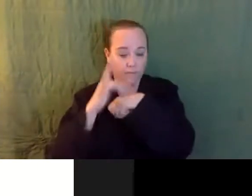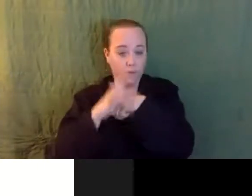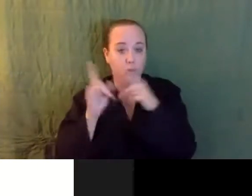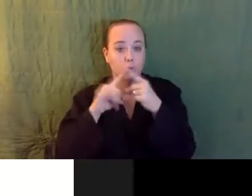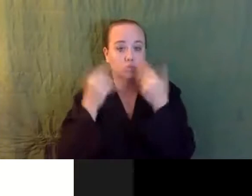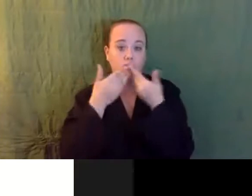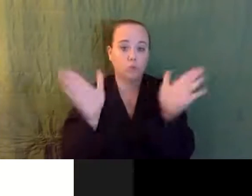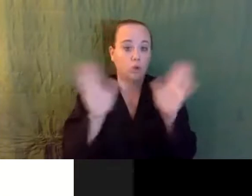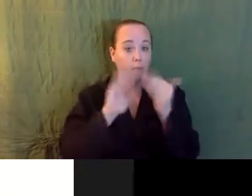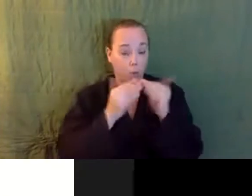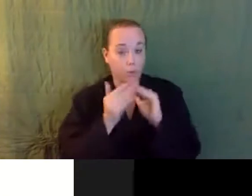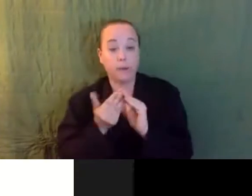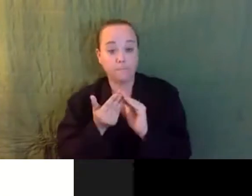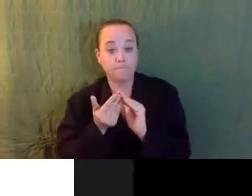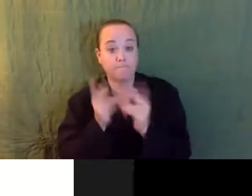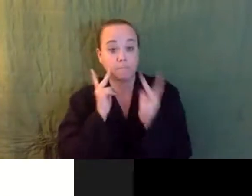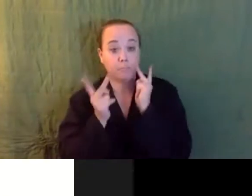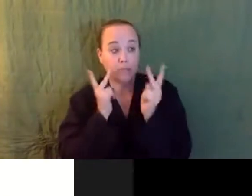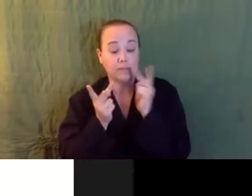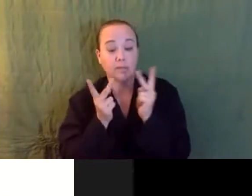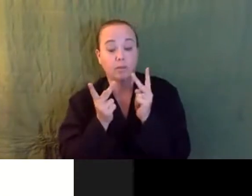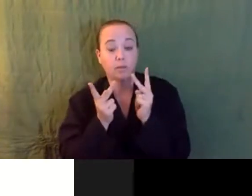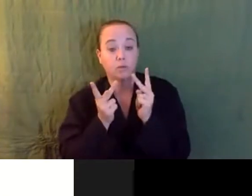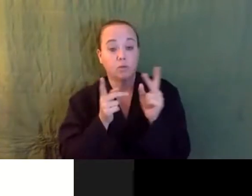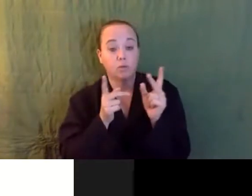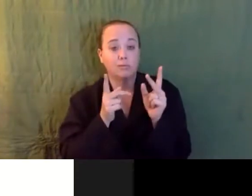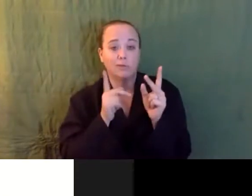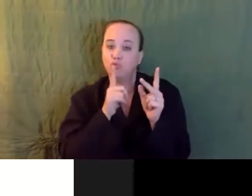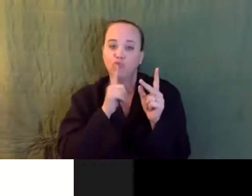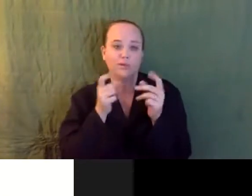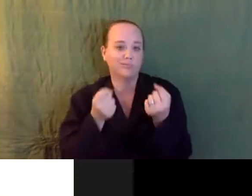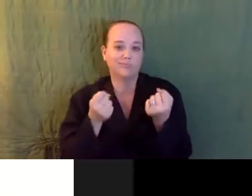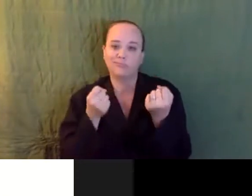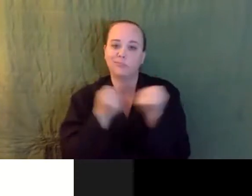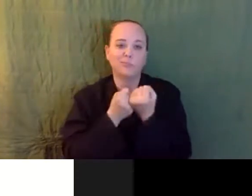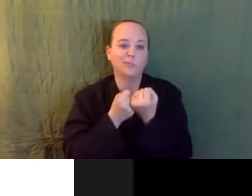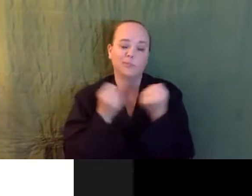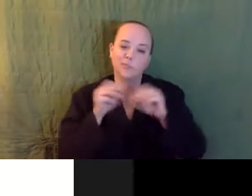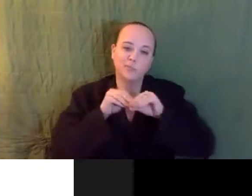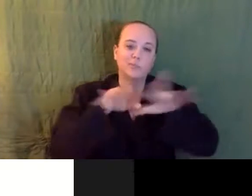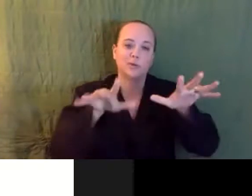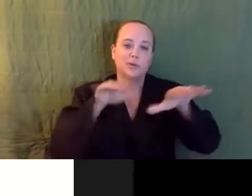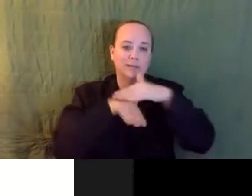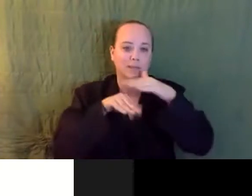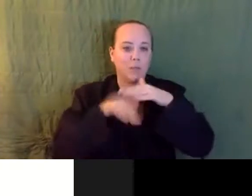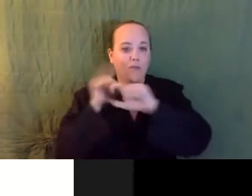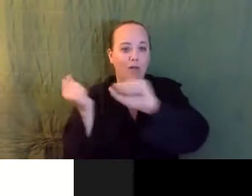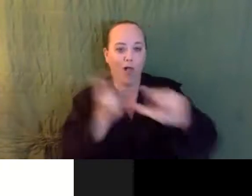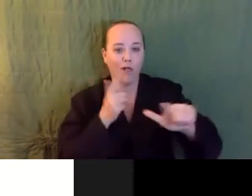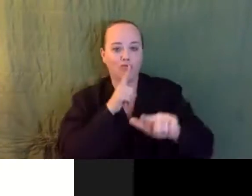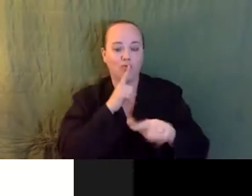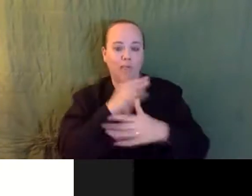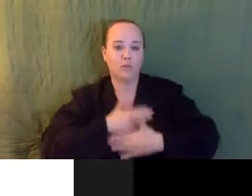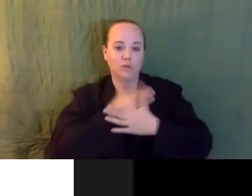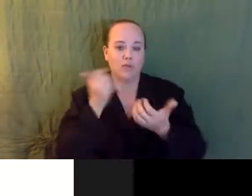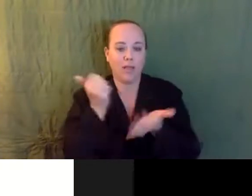general community to see, and that goes a long way toward making them accessible to everyone. So really appreciate your assistance